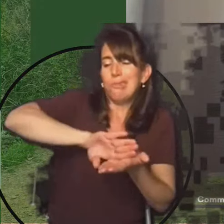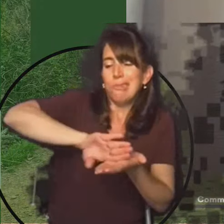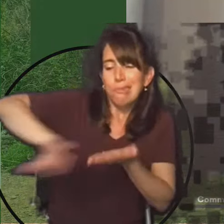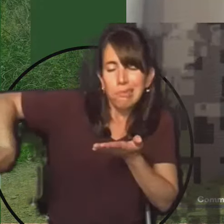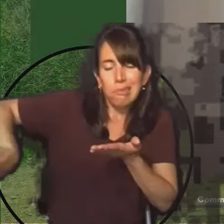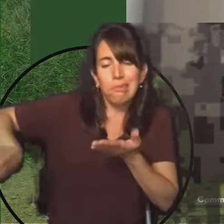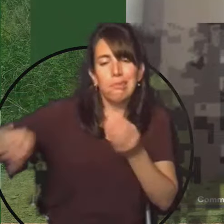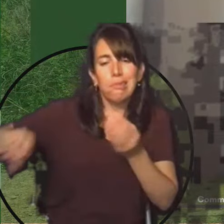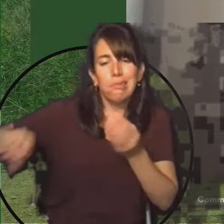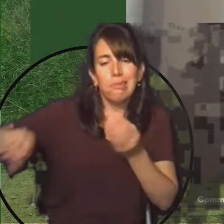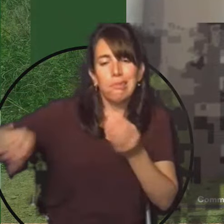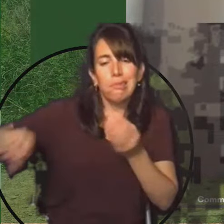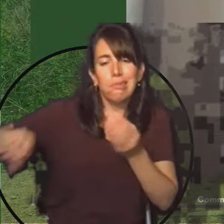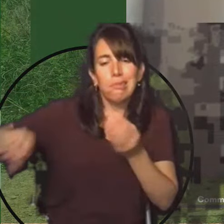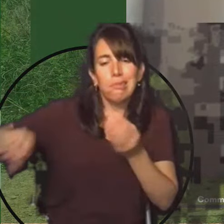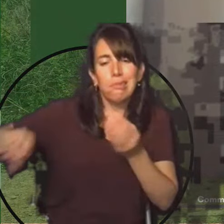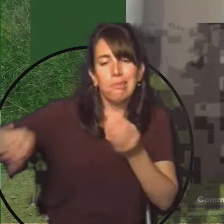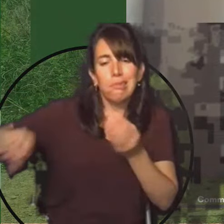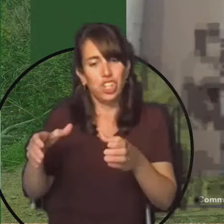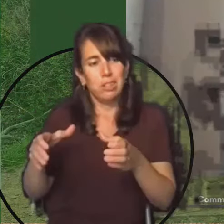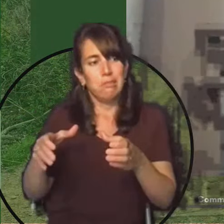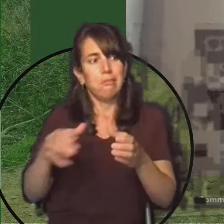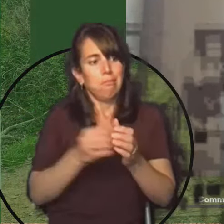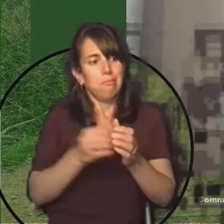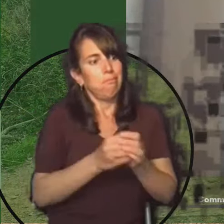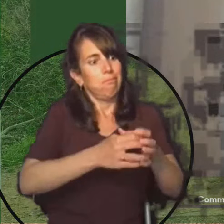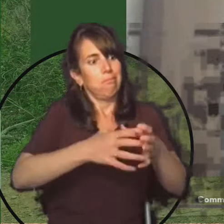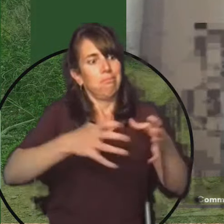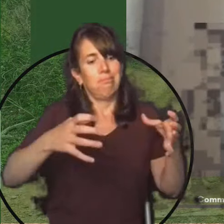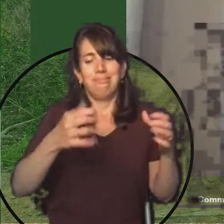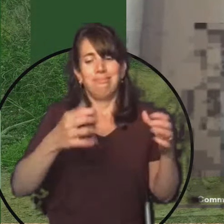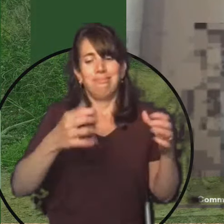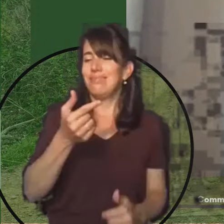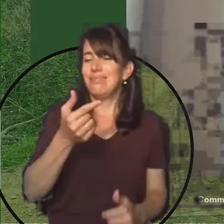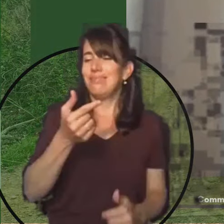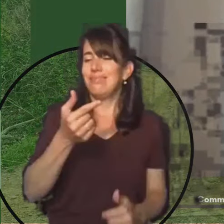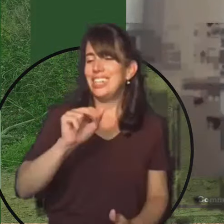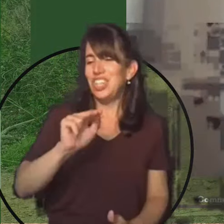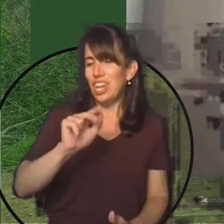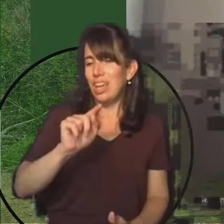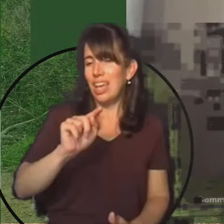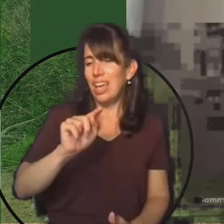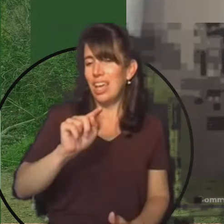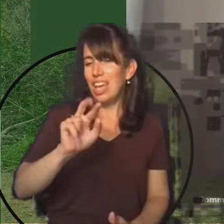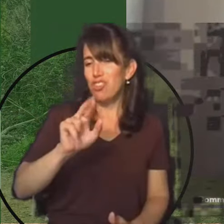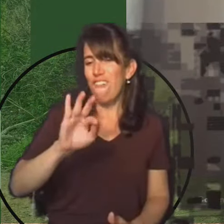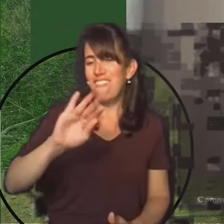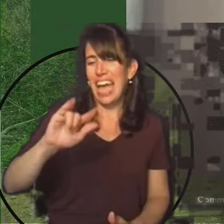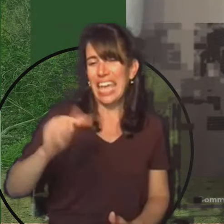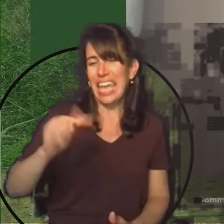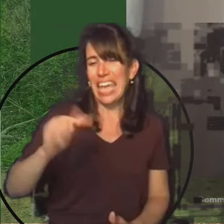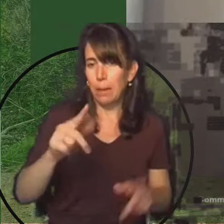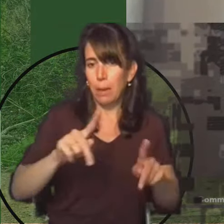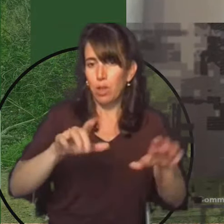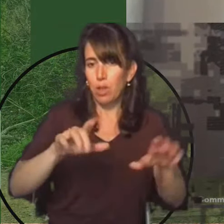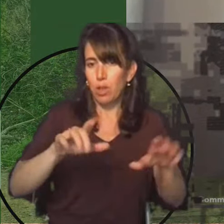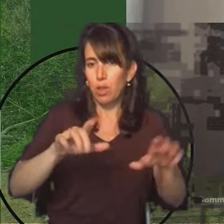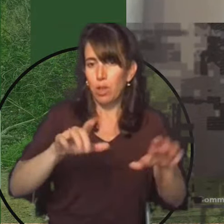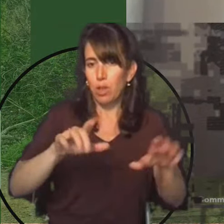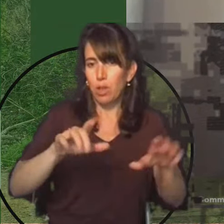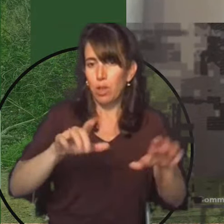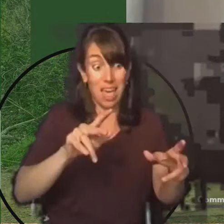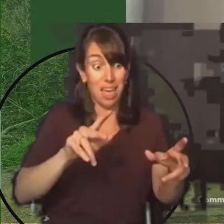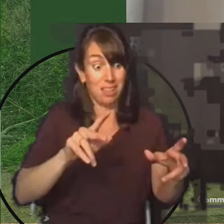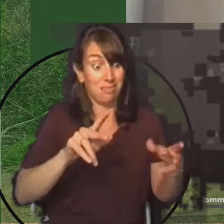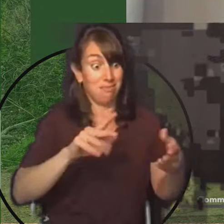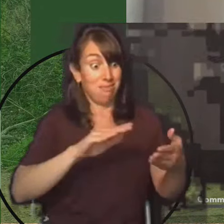that population, while at the same time, they would be challenging the same movements that were challenging police violence. And